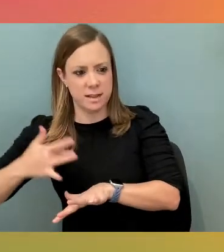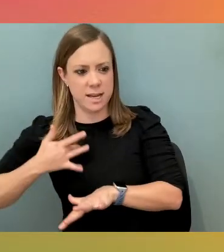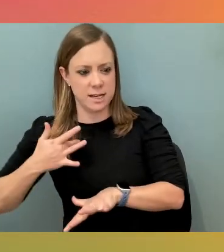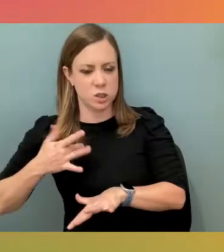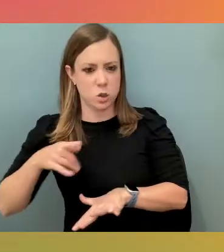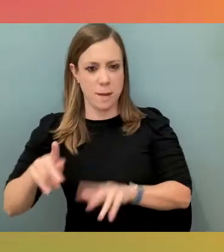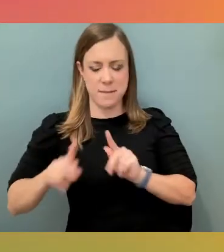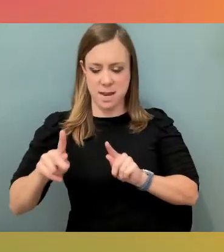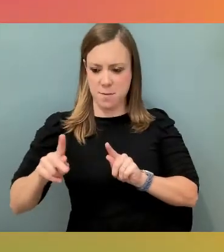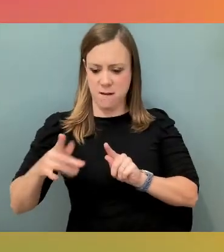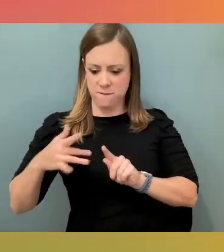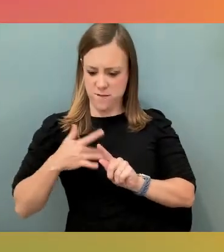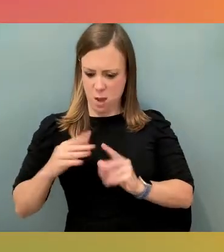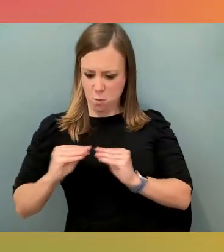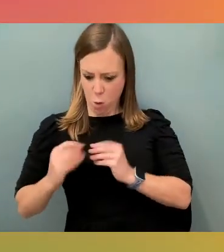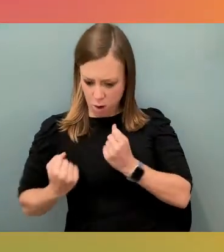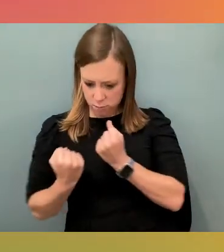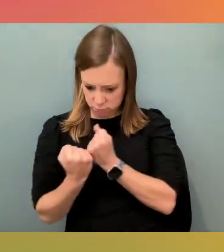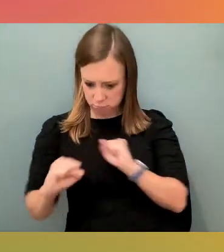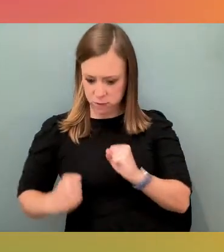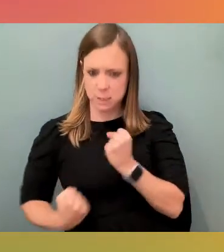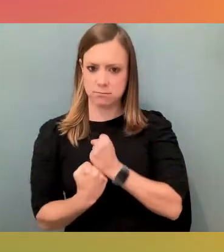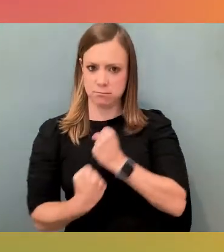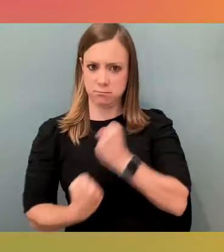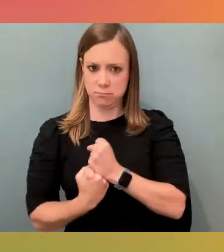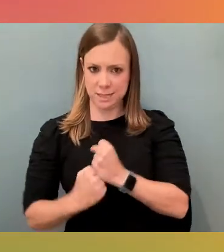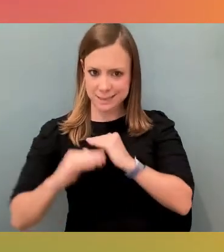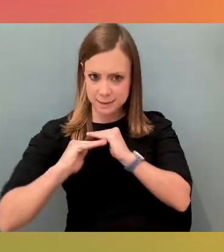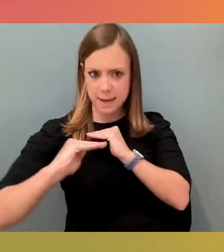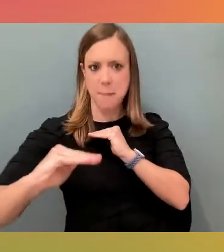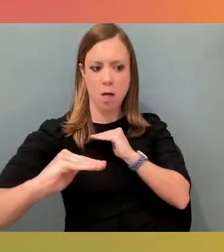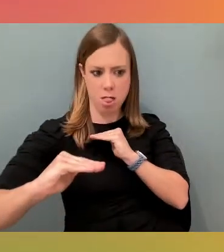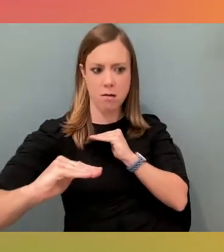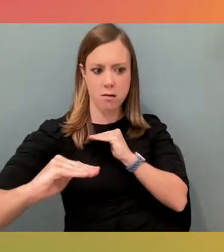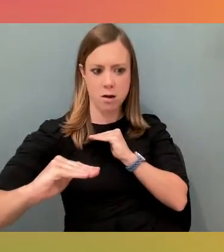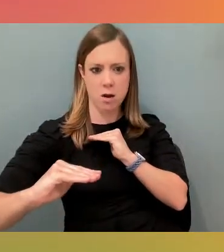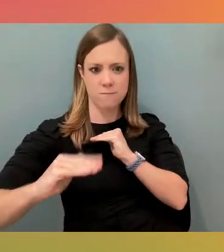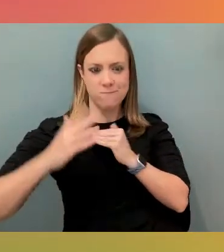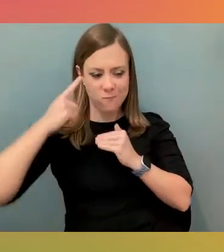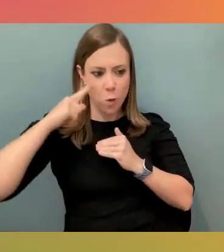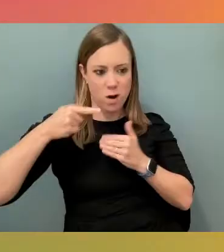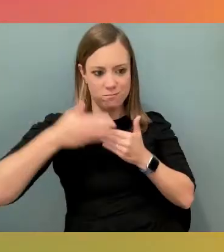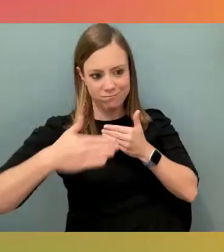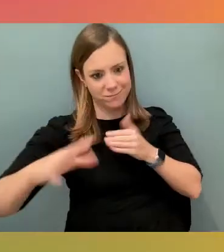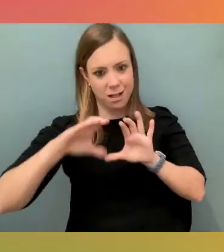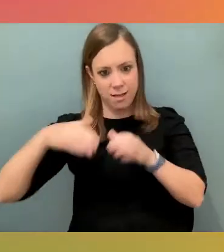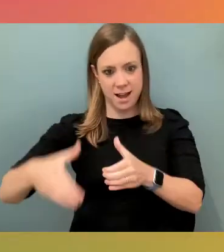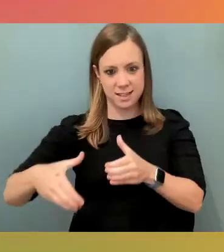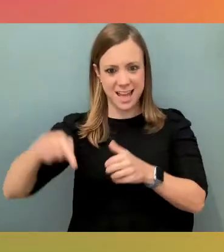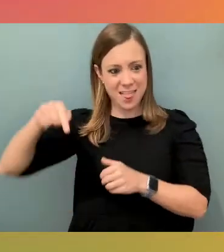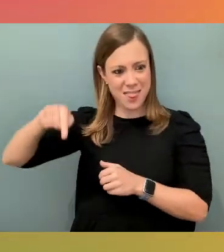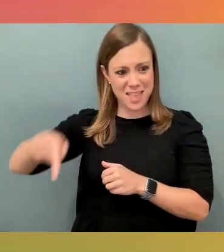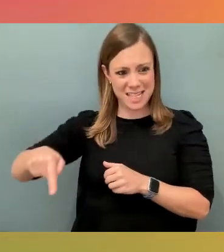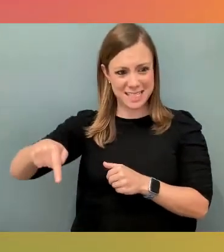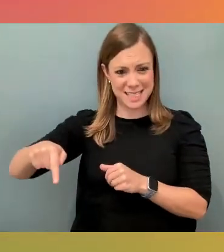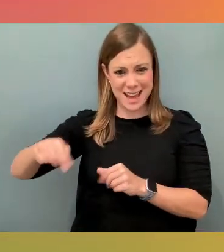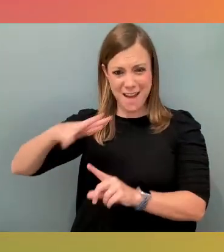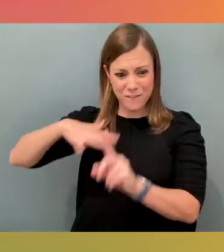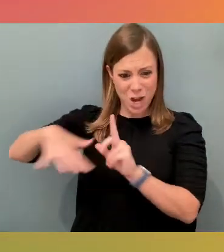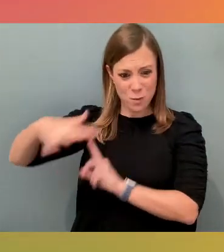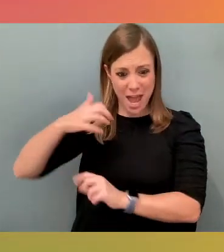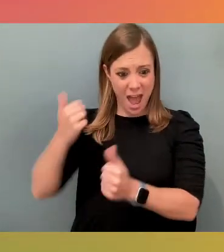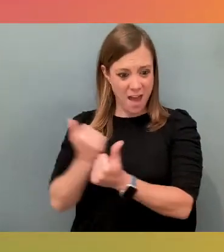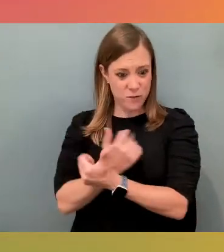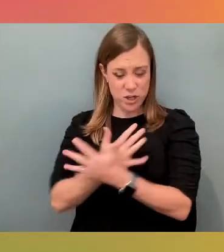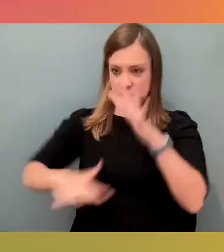portion, feeling more safe and stable. Wow, I love it, and especially in this environment where Yes. everything is frenetic anyway, Exactly. very fata